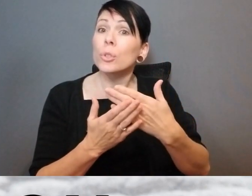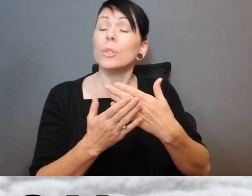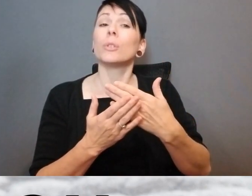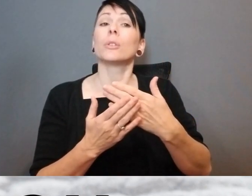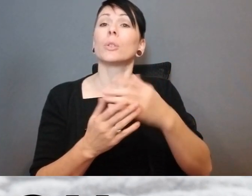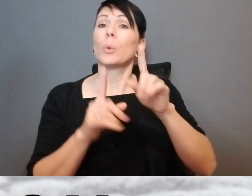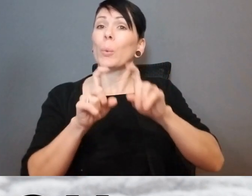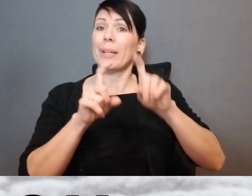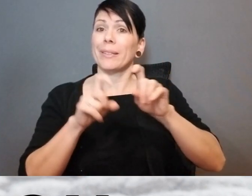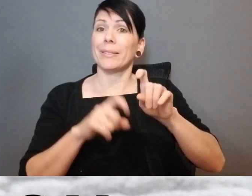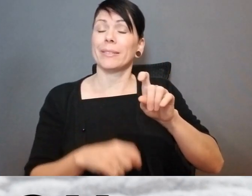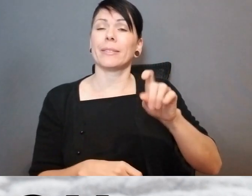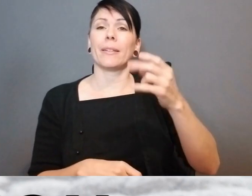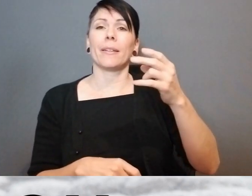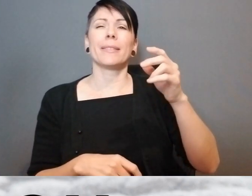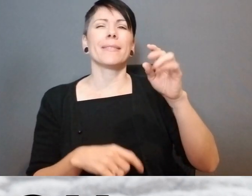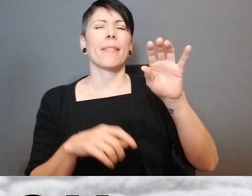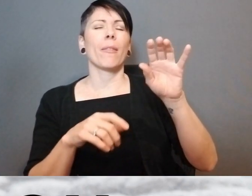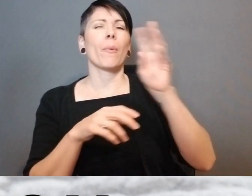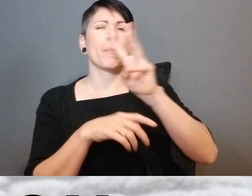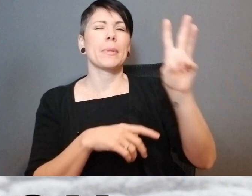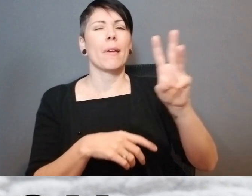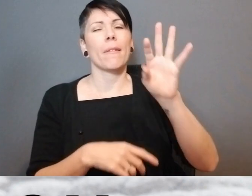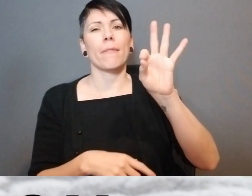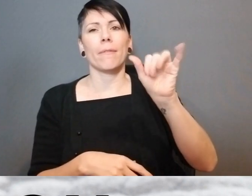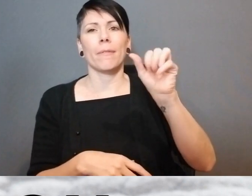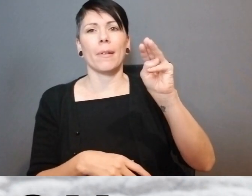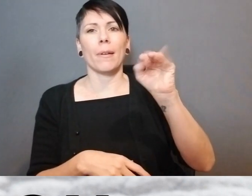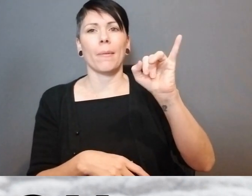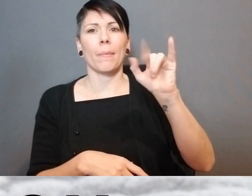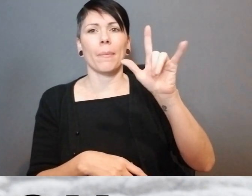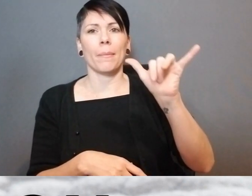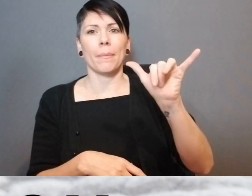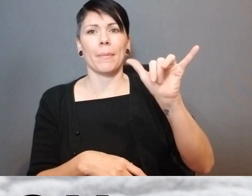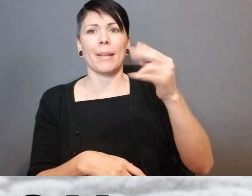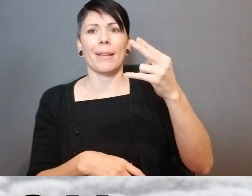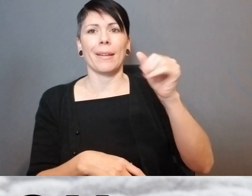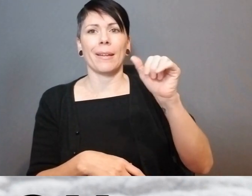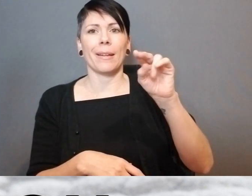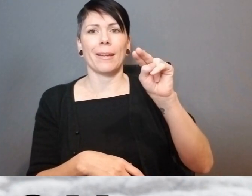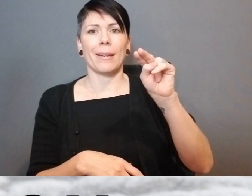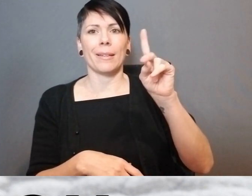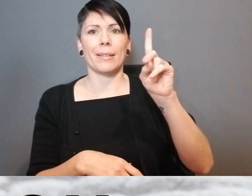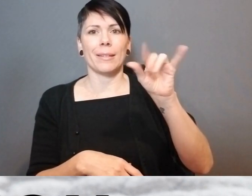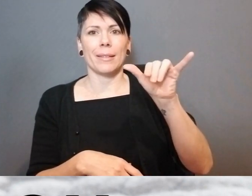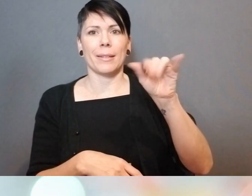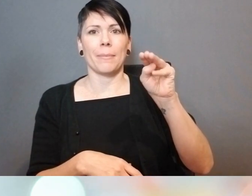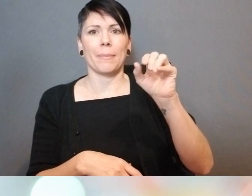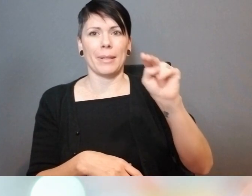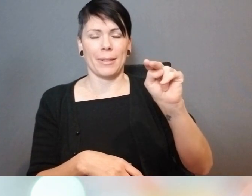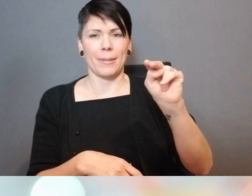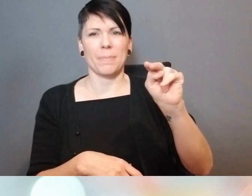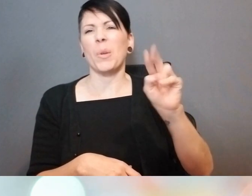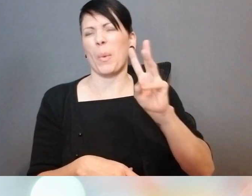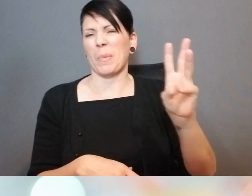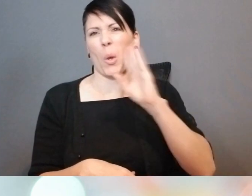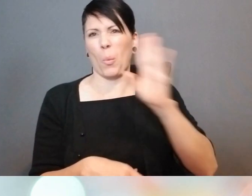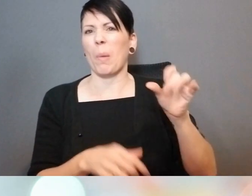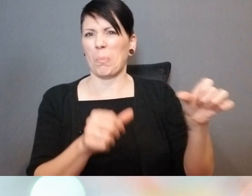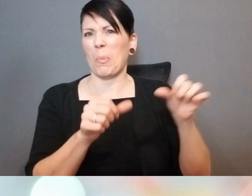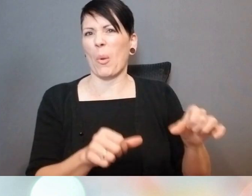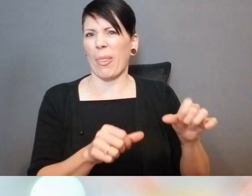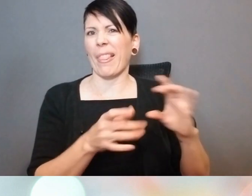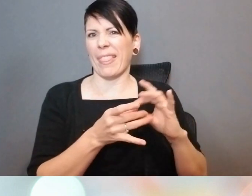Family Handyman website. I'll go ahead and link that quiz in the description. But when I answered the questions, the results were spot